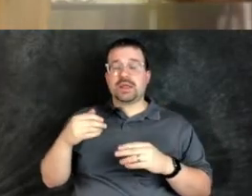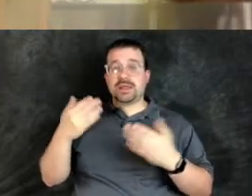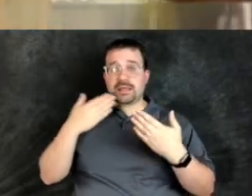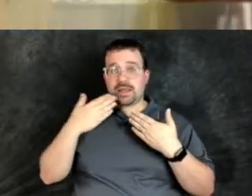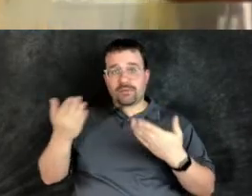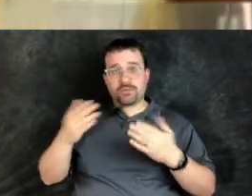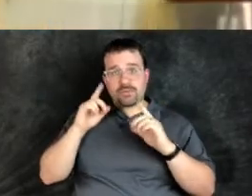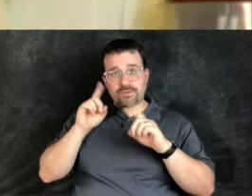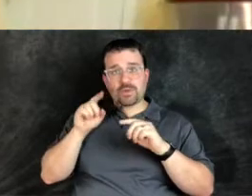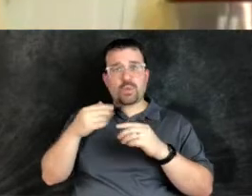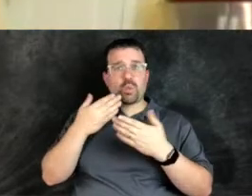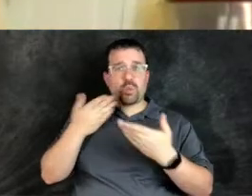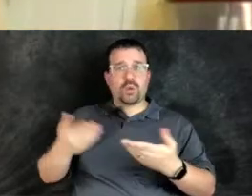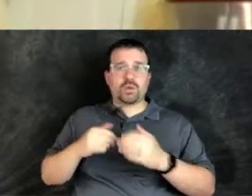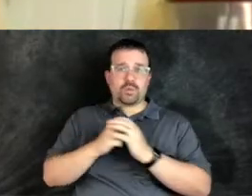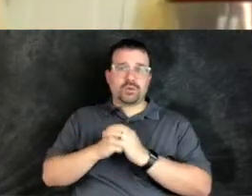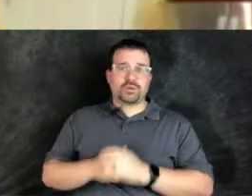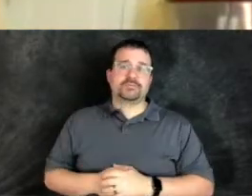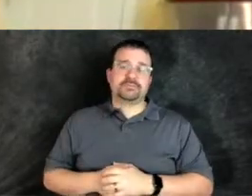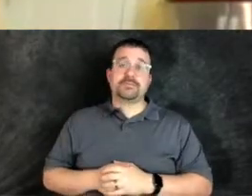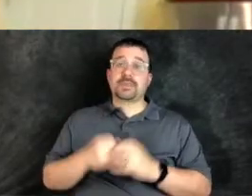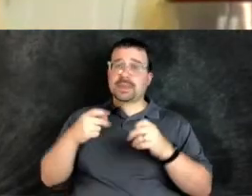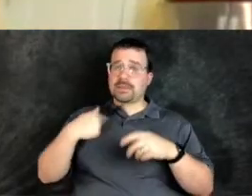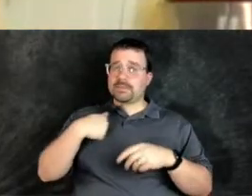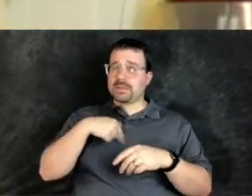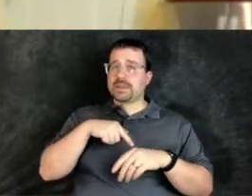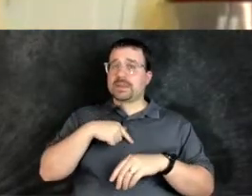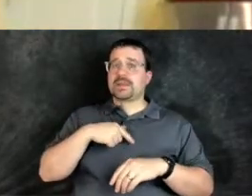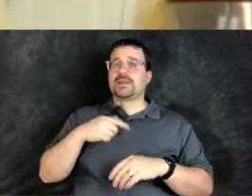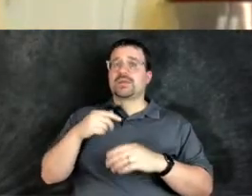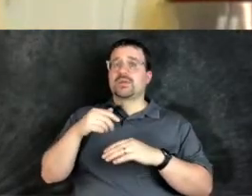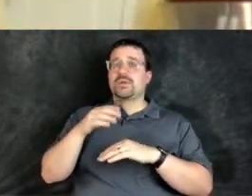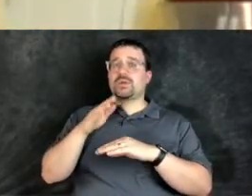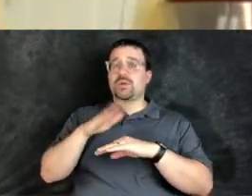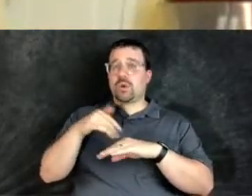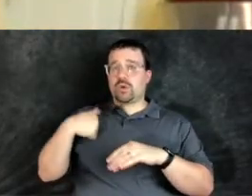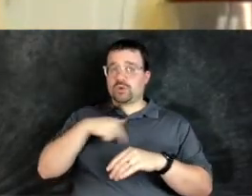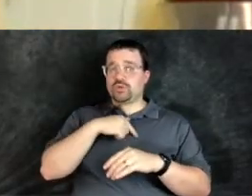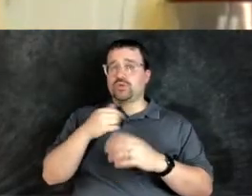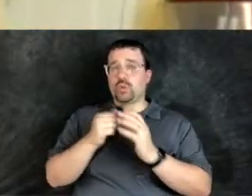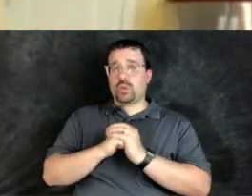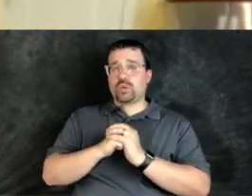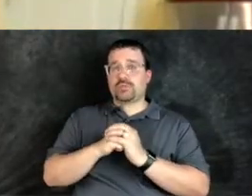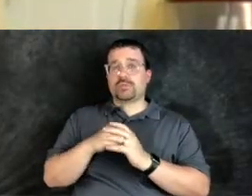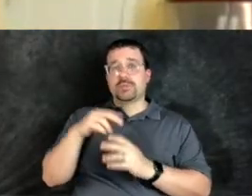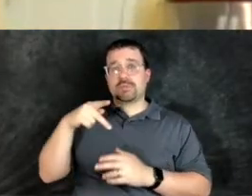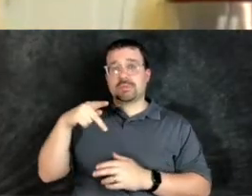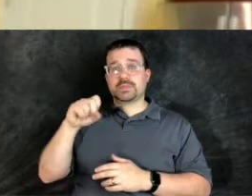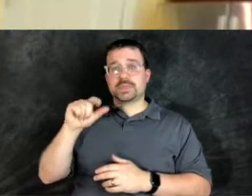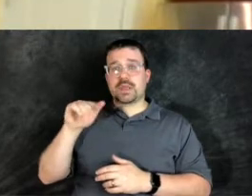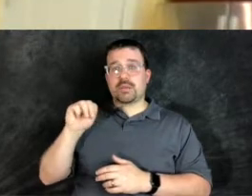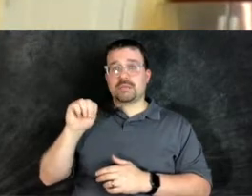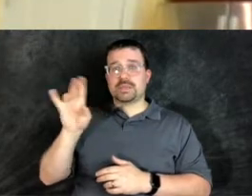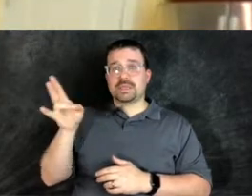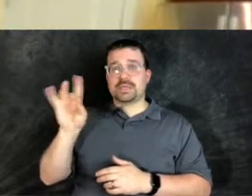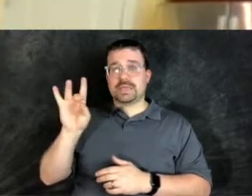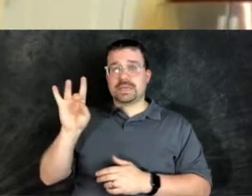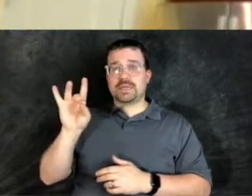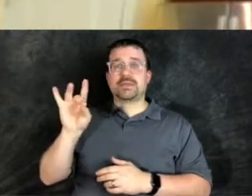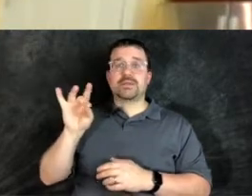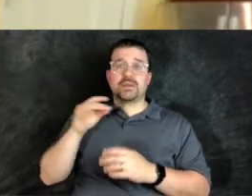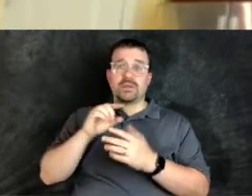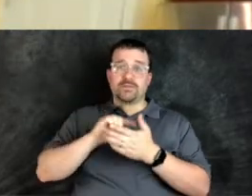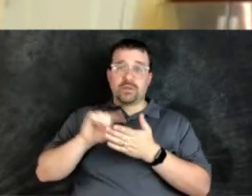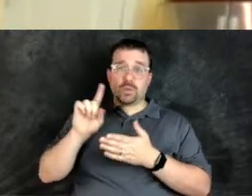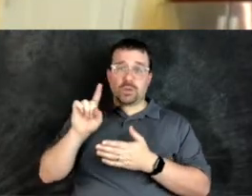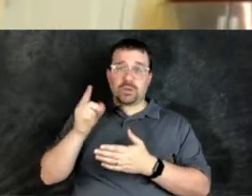worship. Please allow me to call us to worship. This is Psalm 78, verses 1